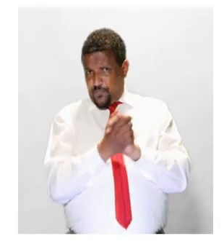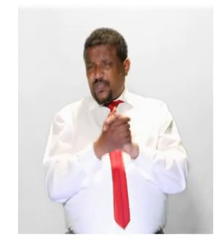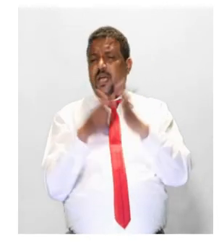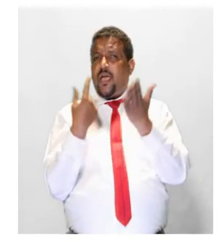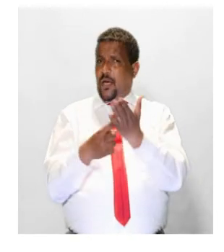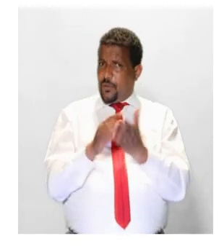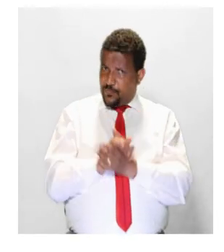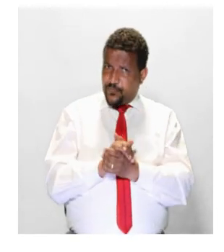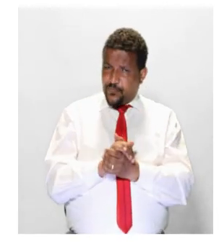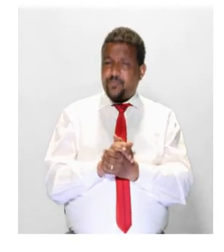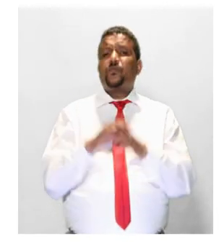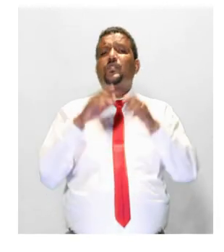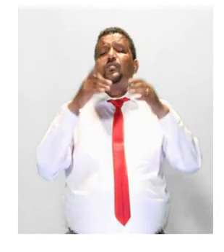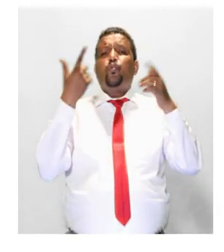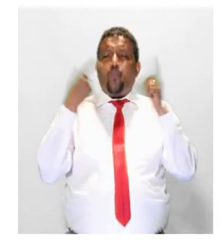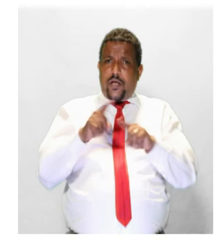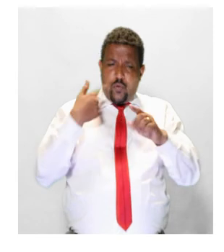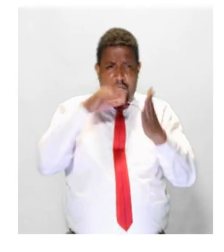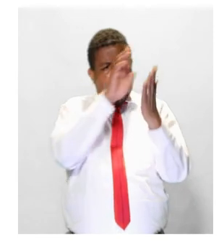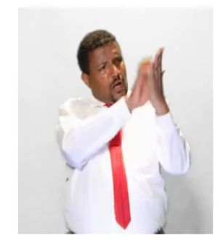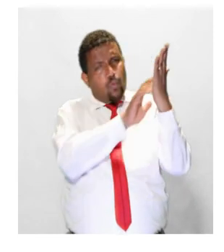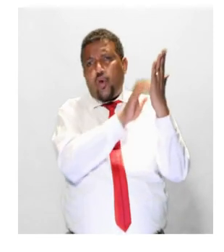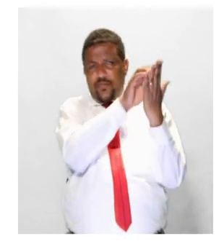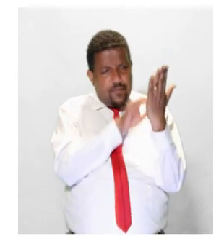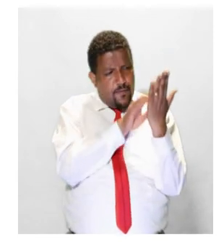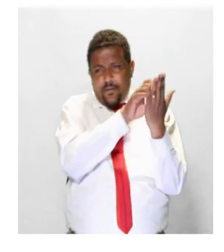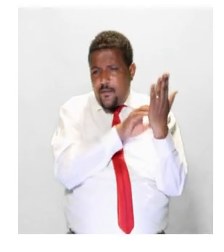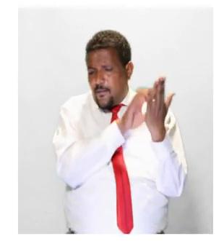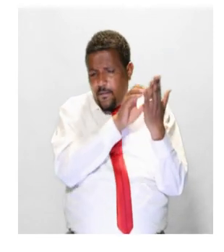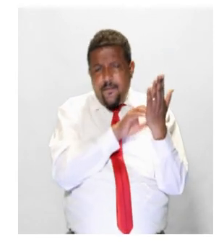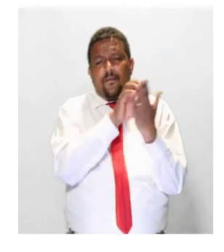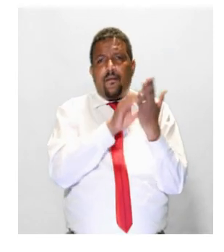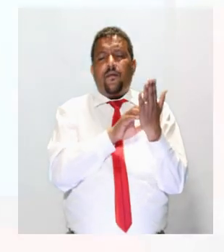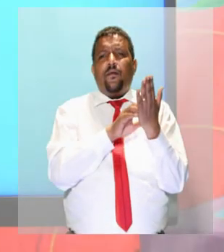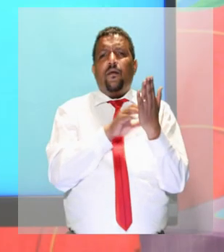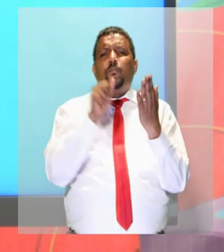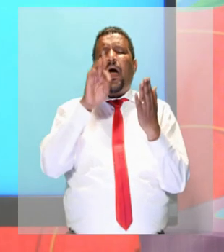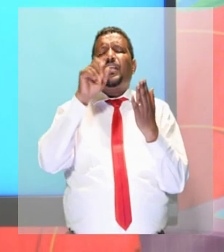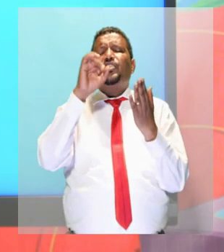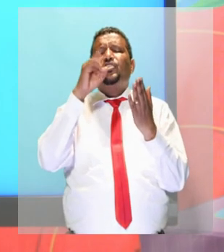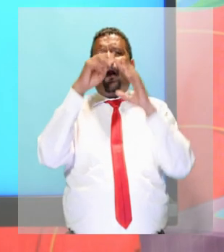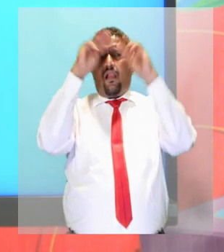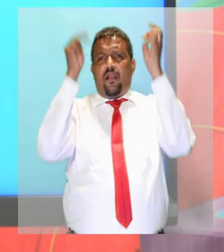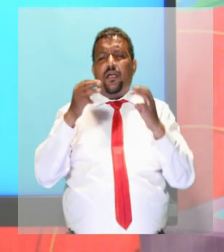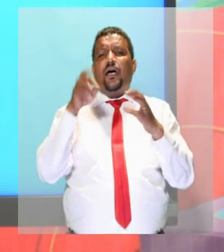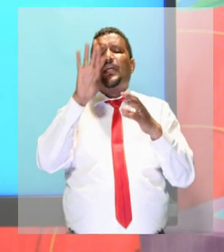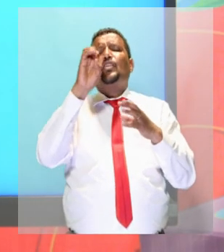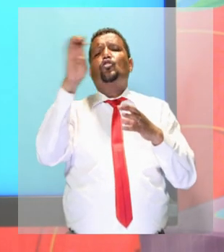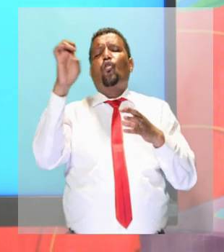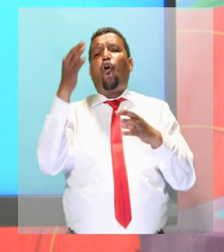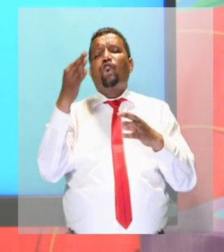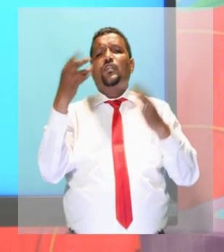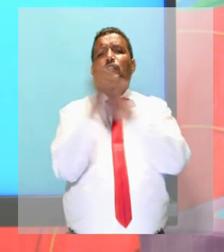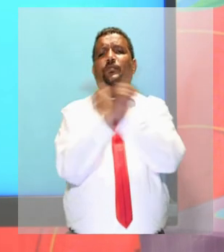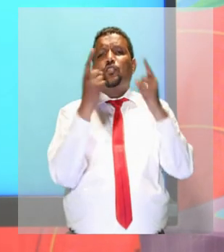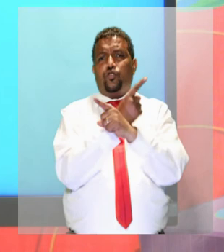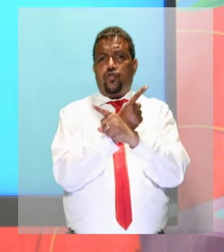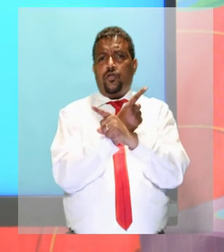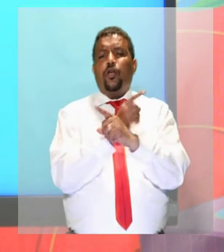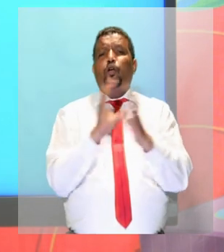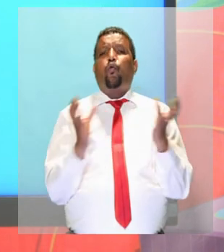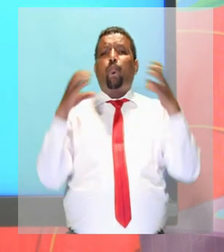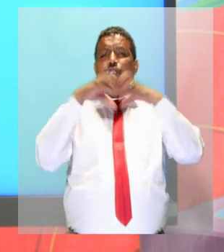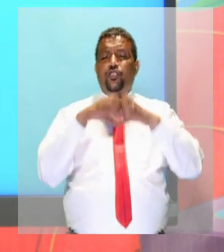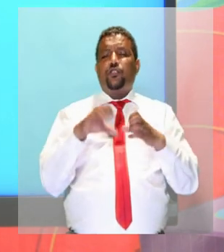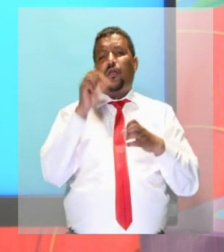Here, when we calculate the marginal rate of substitution, when we come across from combination